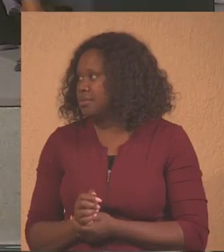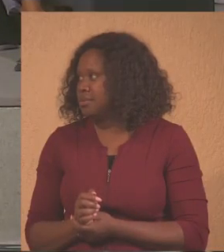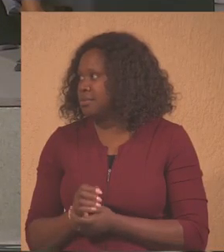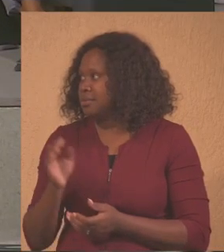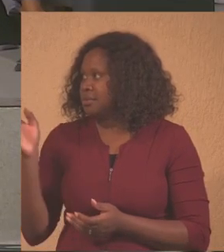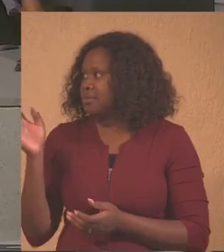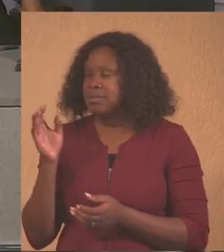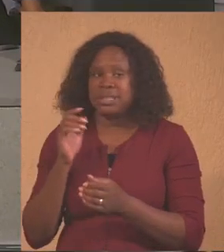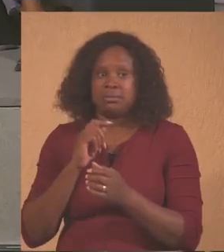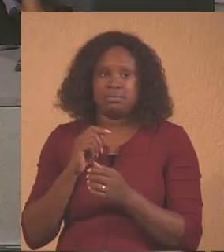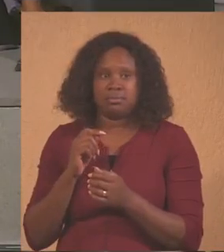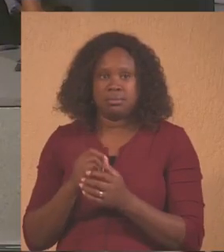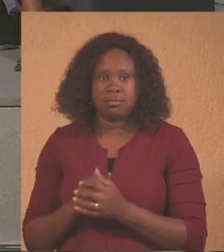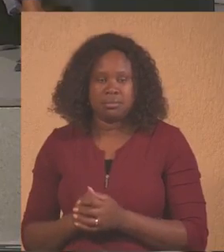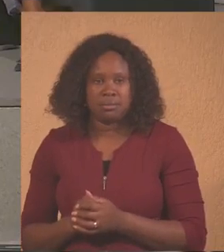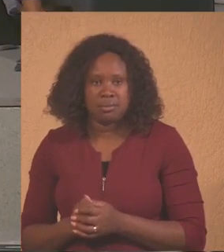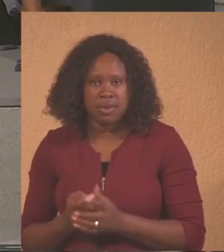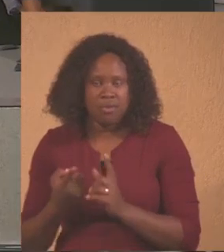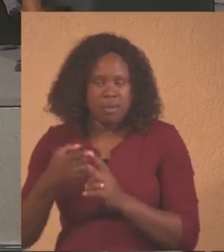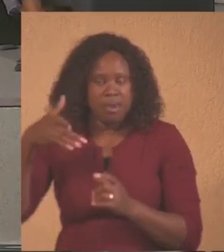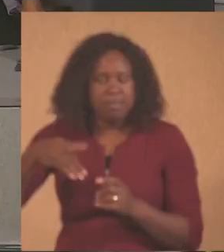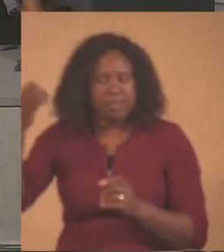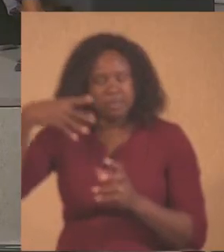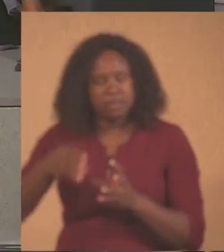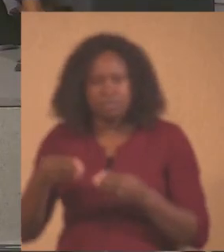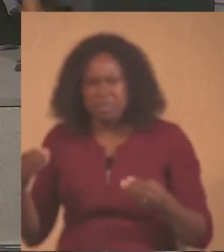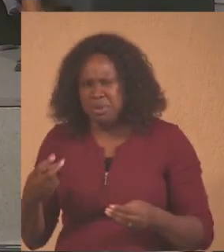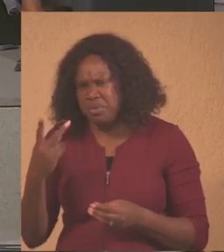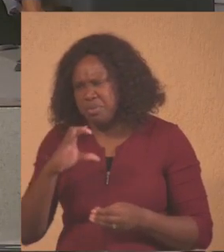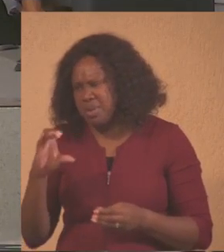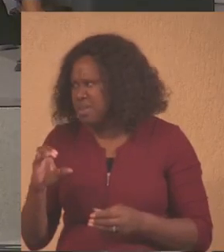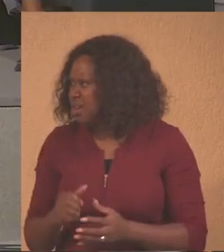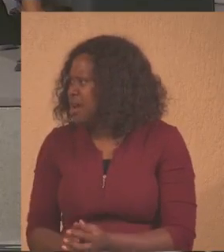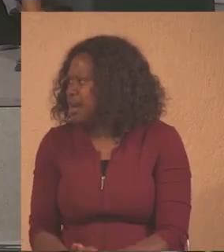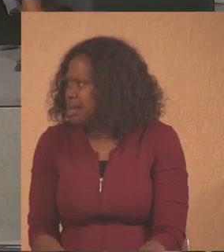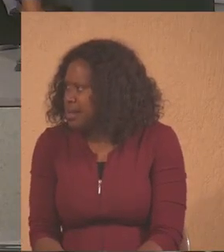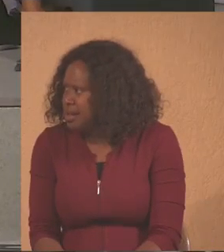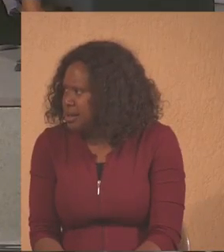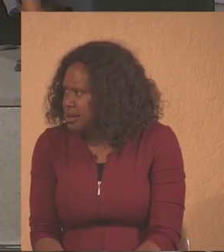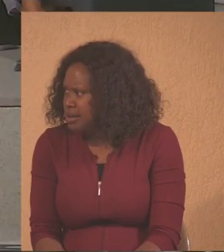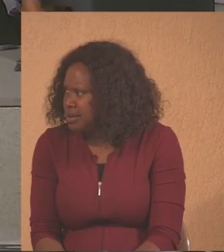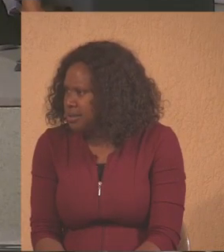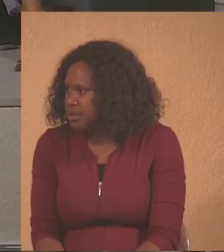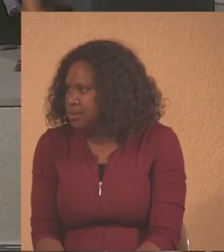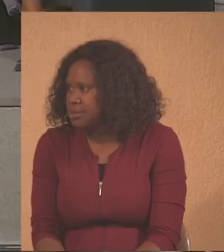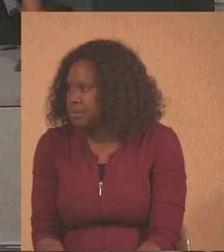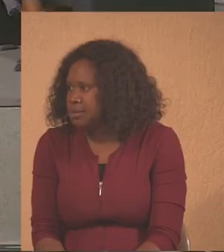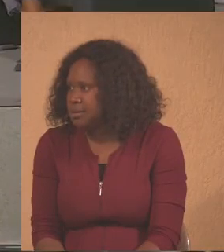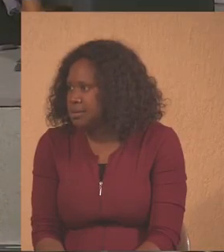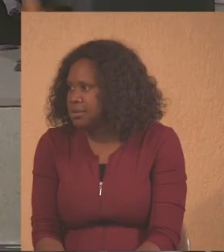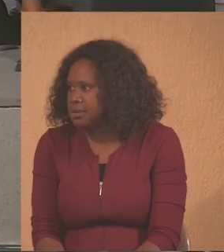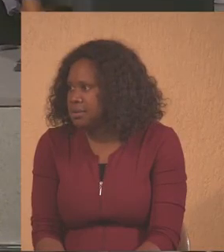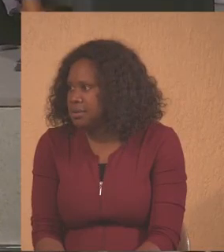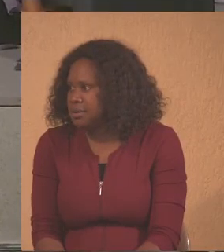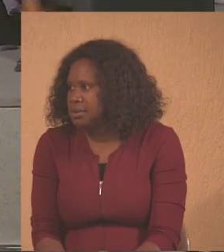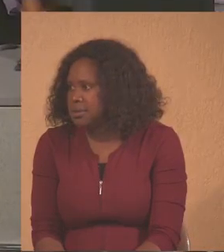newspaper. Roughly 2 months ago, some Chinese nationals arrived in the country and they were also instructed to